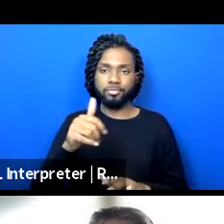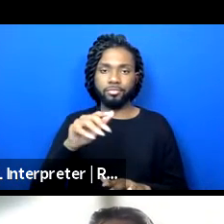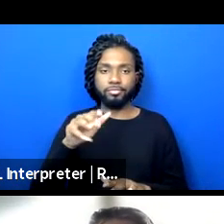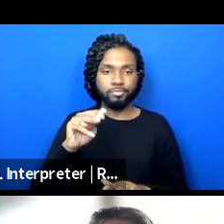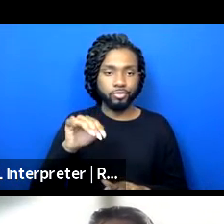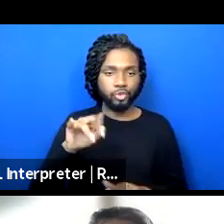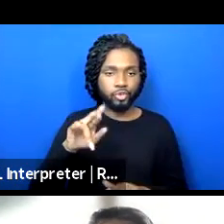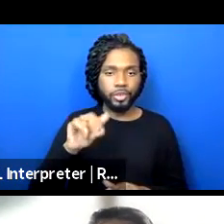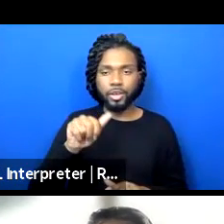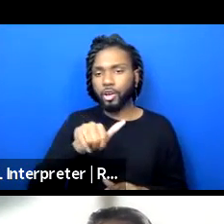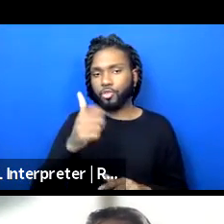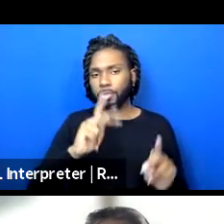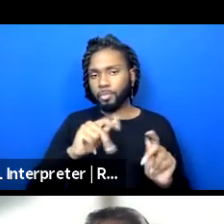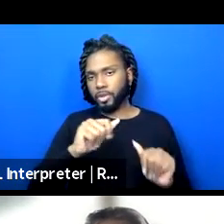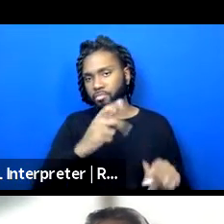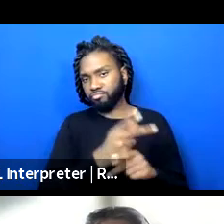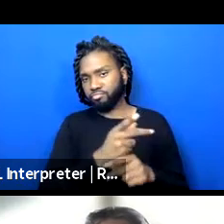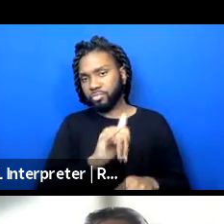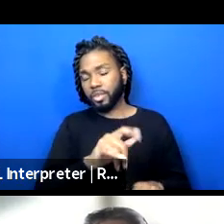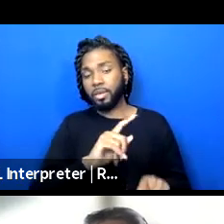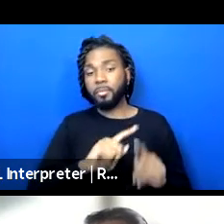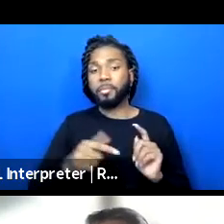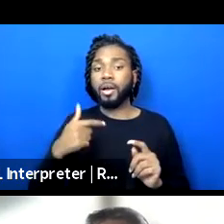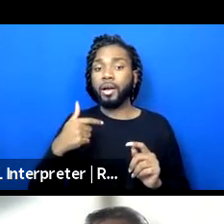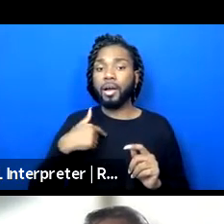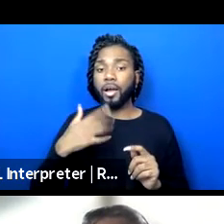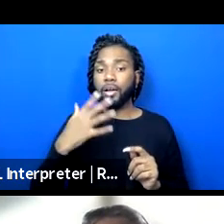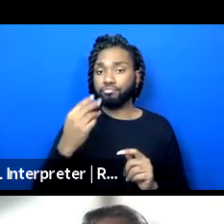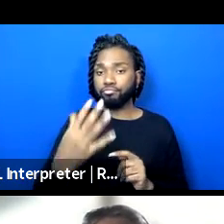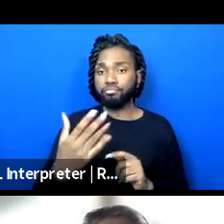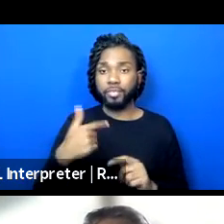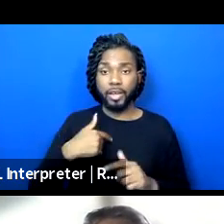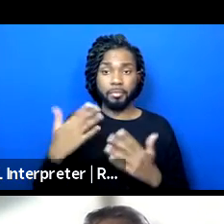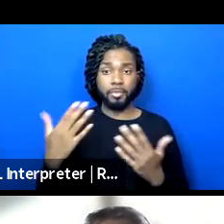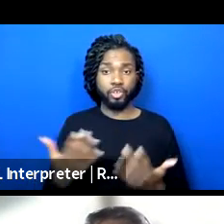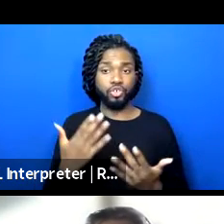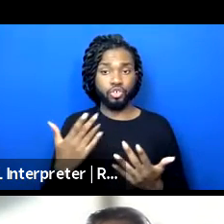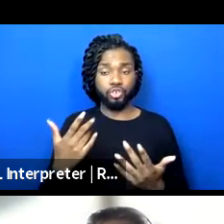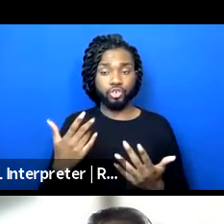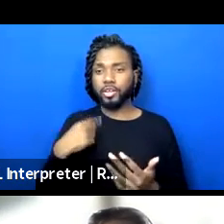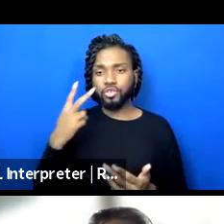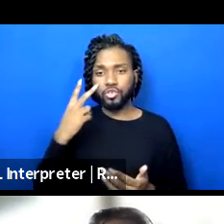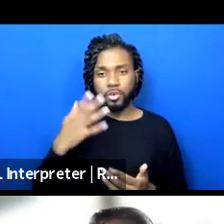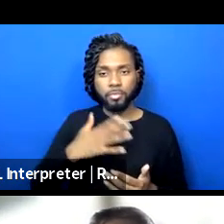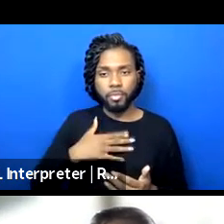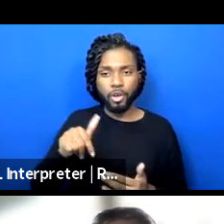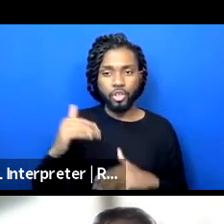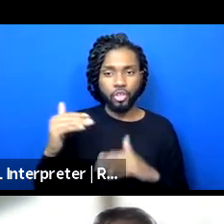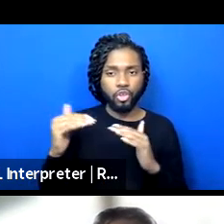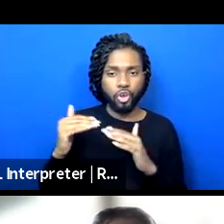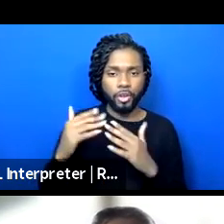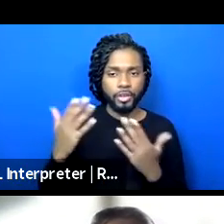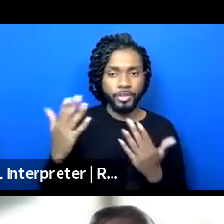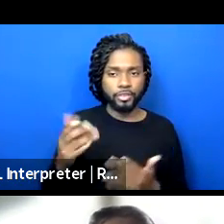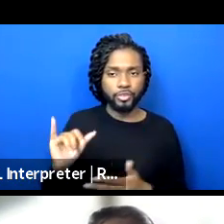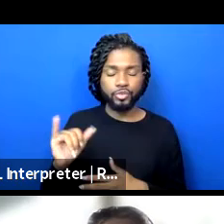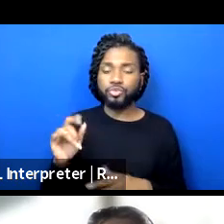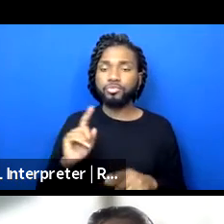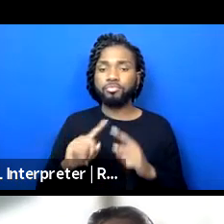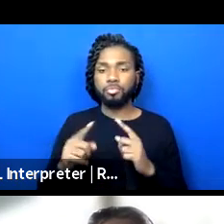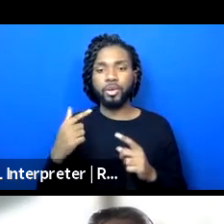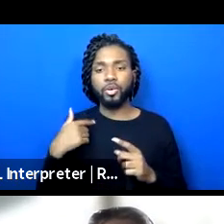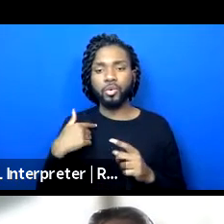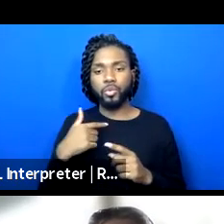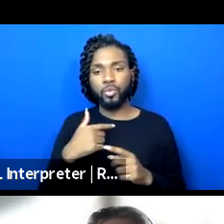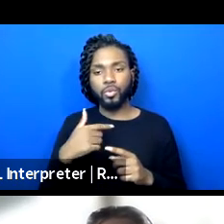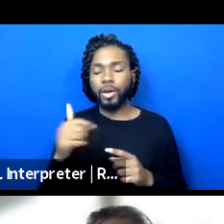that. But I did just want to say I'm here, and I think I see my colleague Lita here as well. You know, we are just, I'll reiterate,